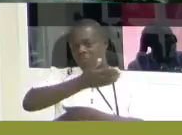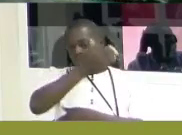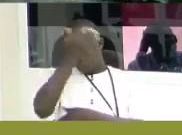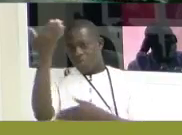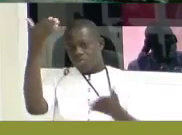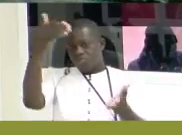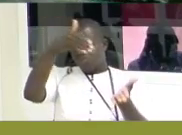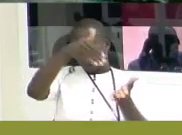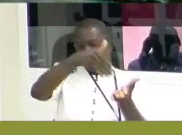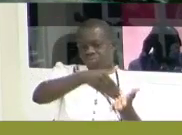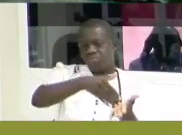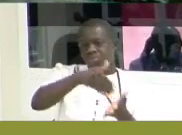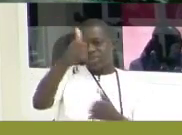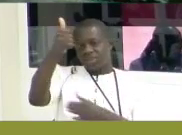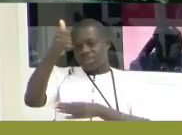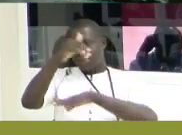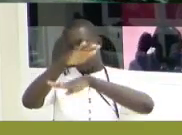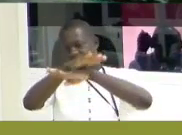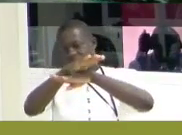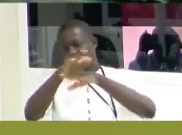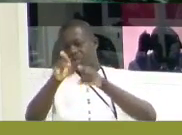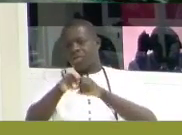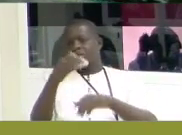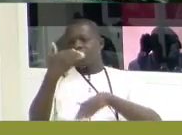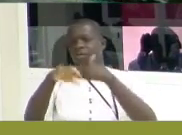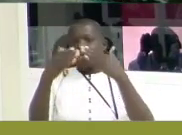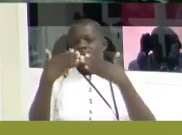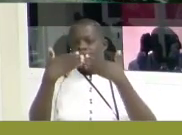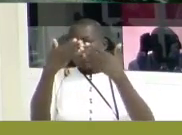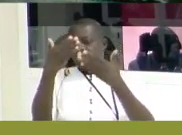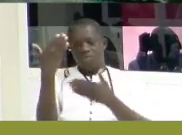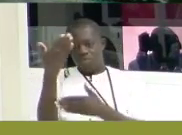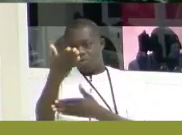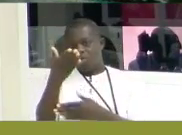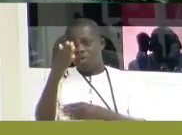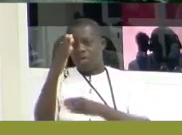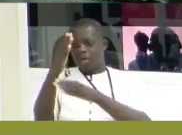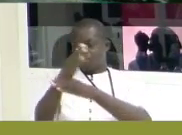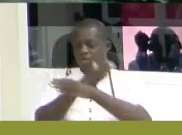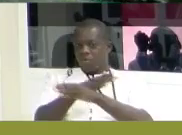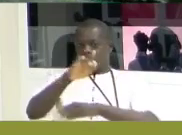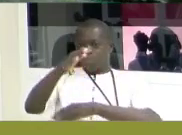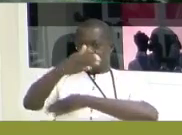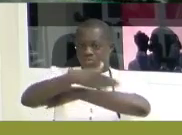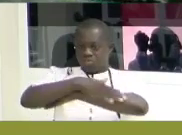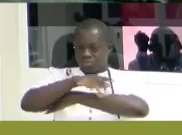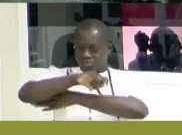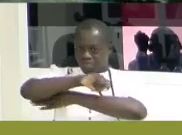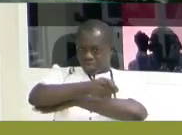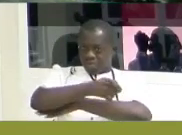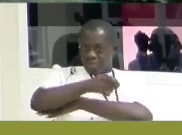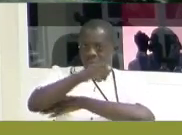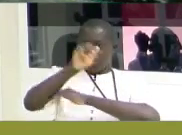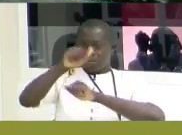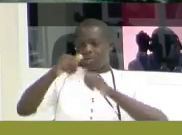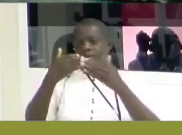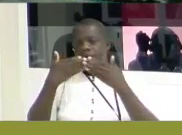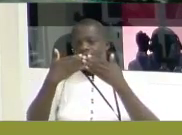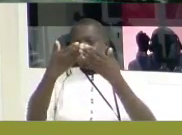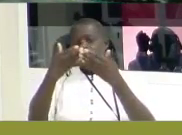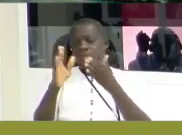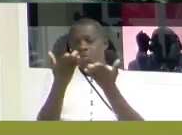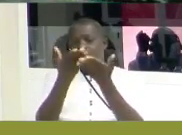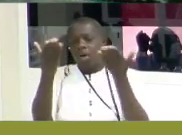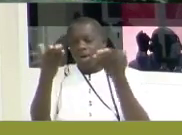or detained. Before you were locked up, or during the time you were locked up, were you told why you were being locked up and why your liberty was